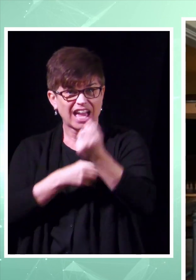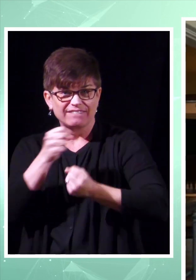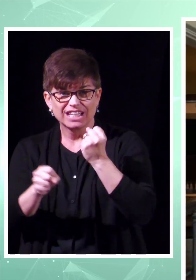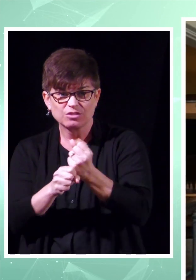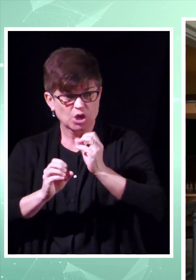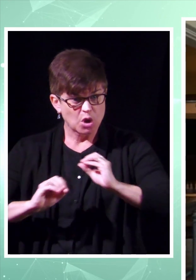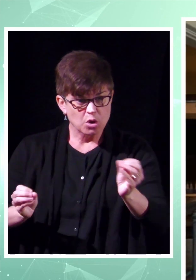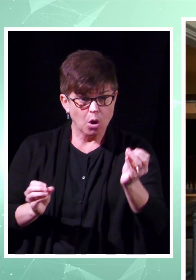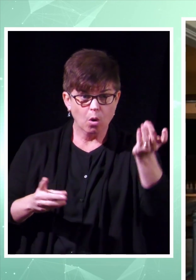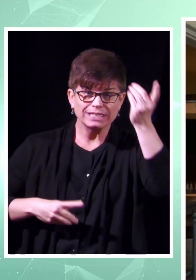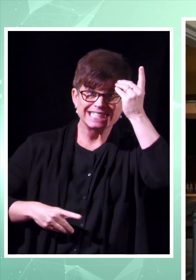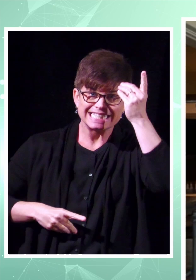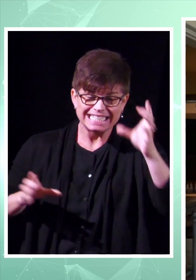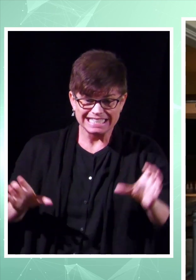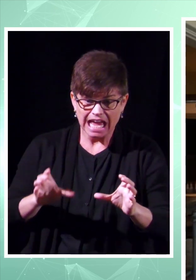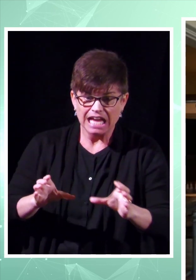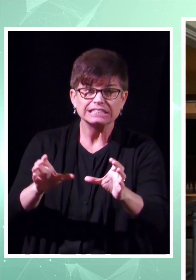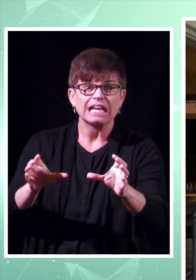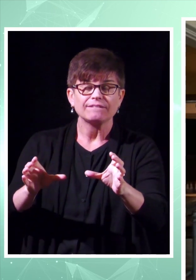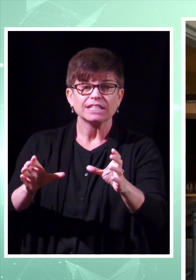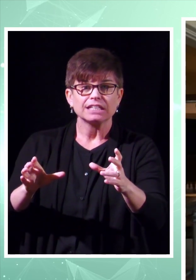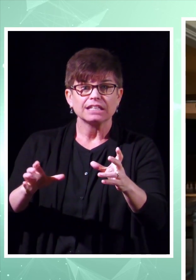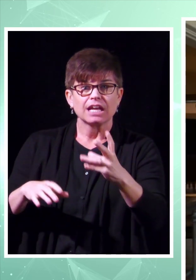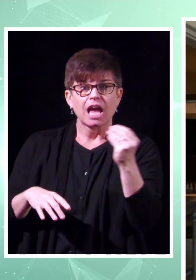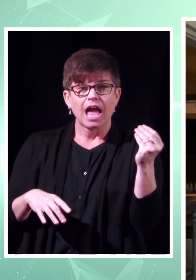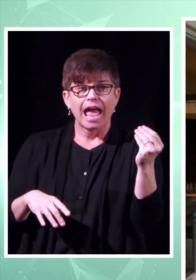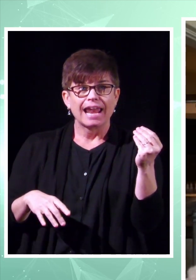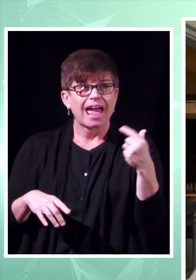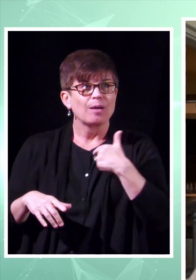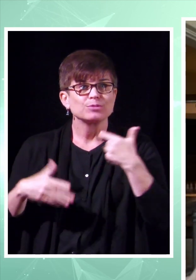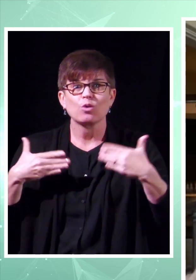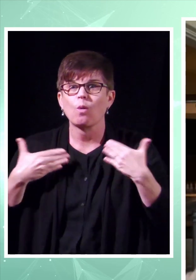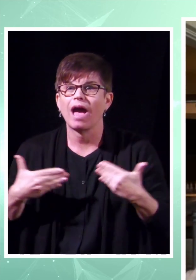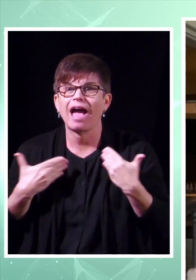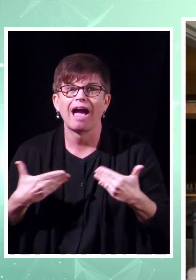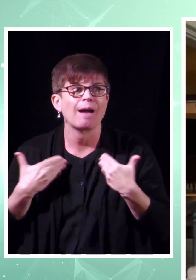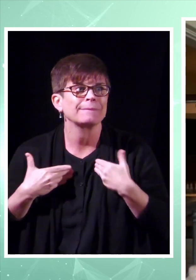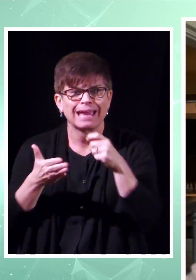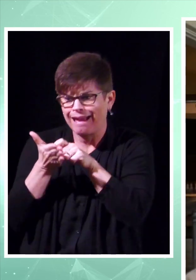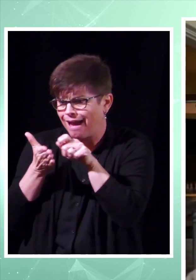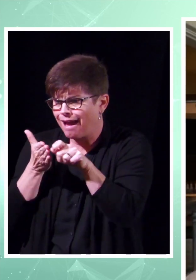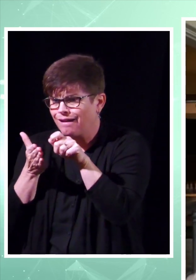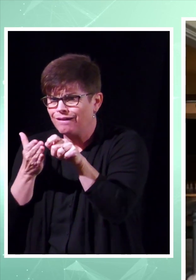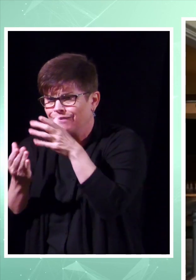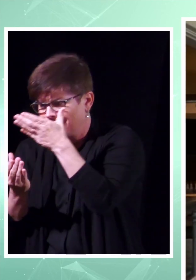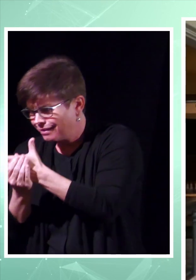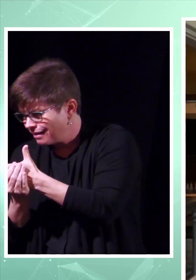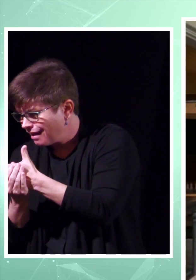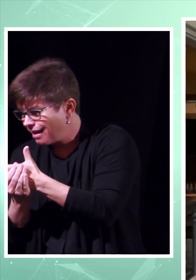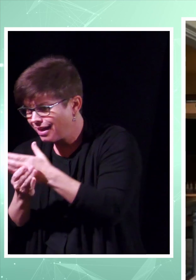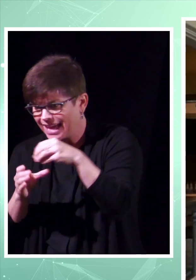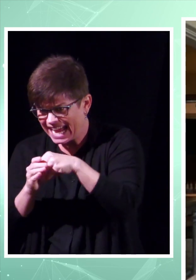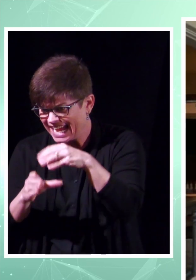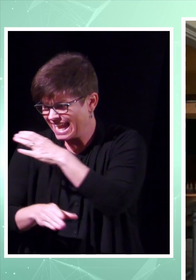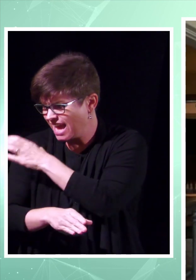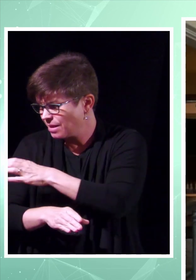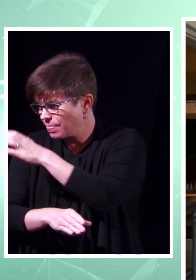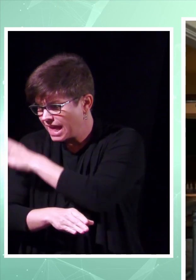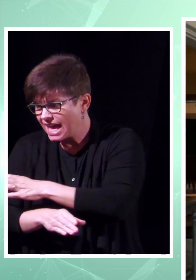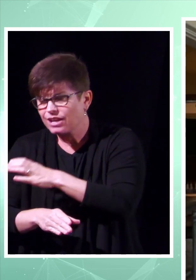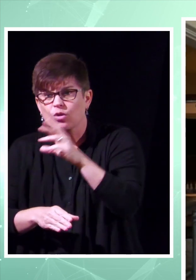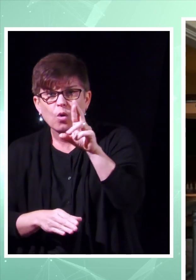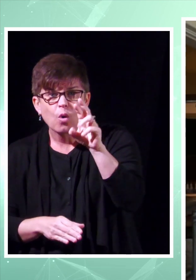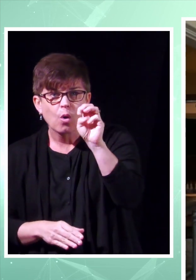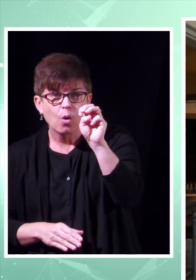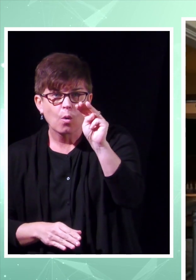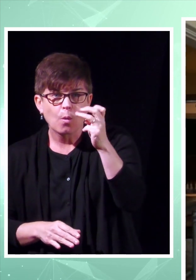any disease activity. And with tears in my eyes of joy, I have written in the chart, in clinical remission. Now, keep in